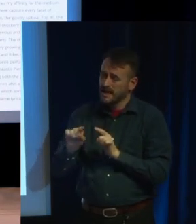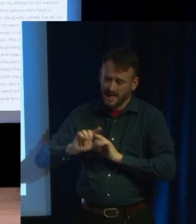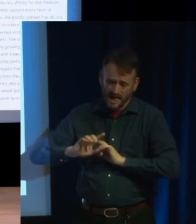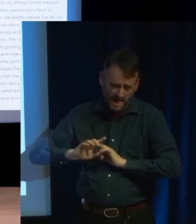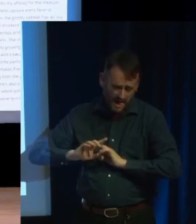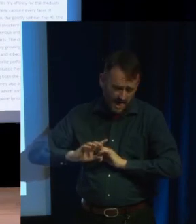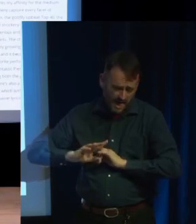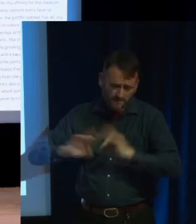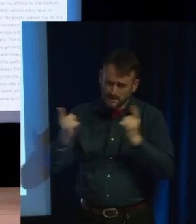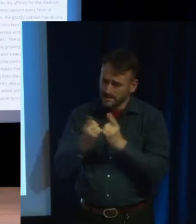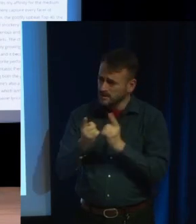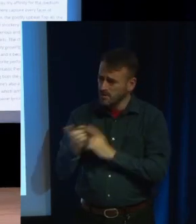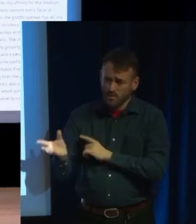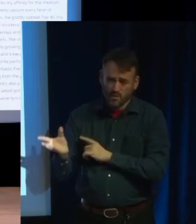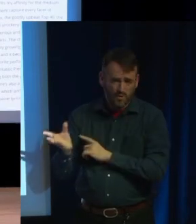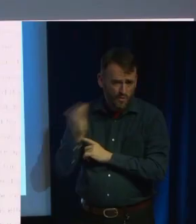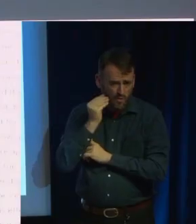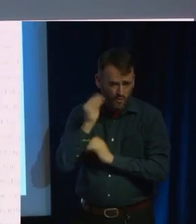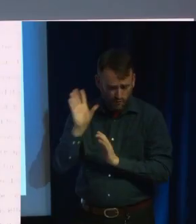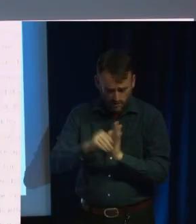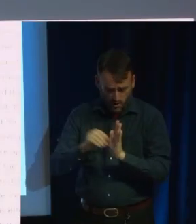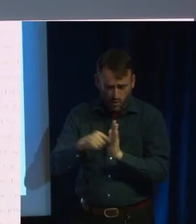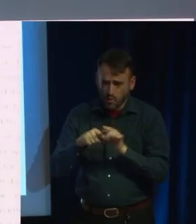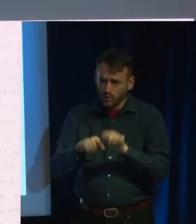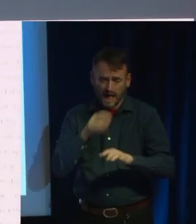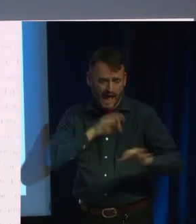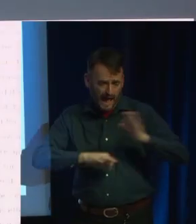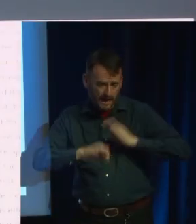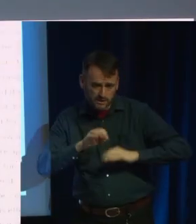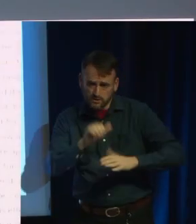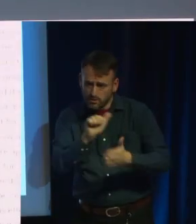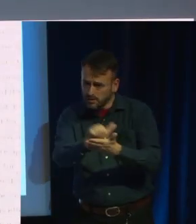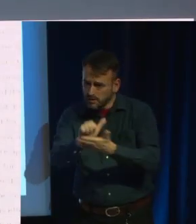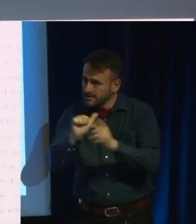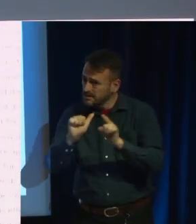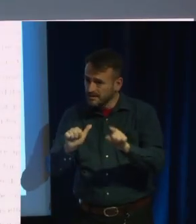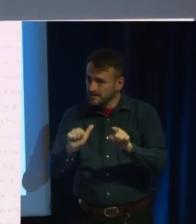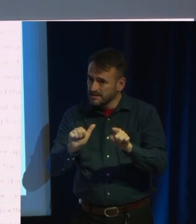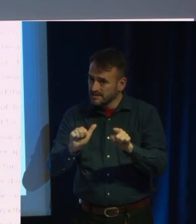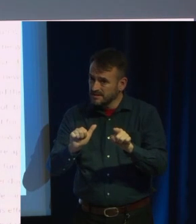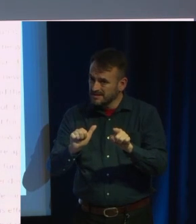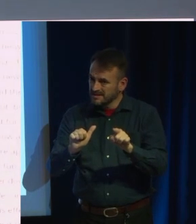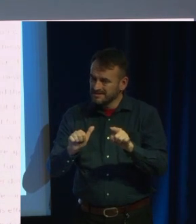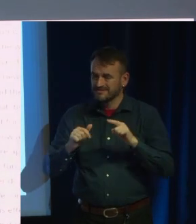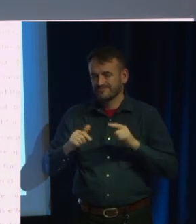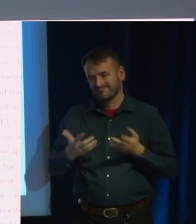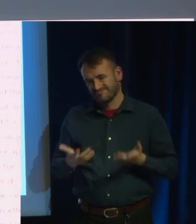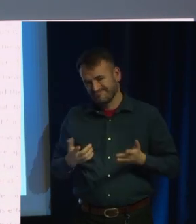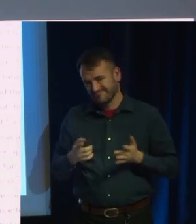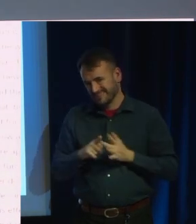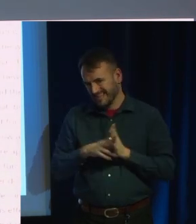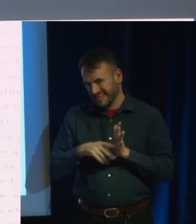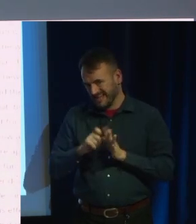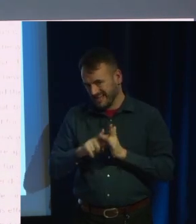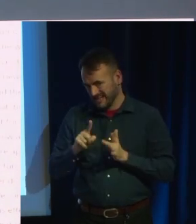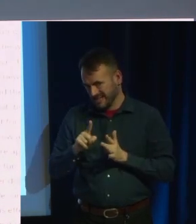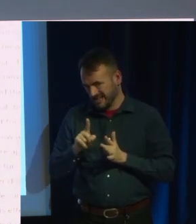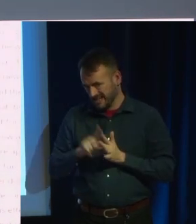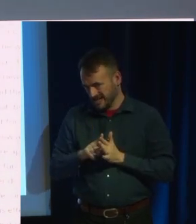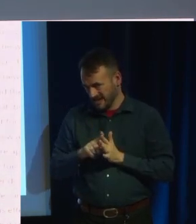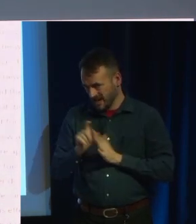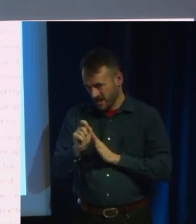right actors for testing, because this is an indie project, so there's not enough money to start